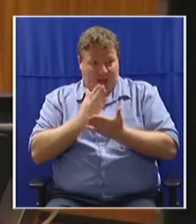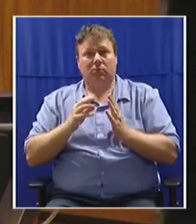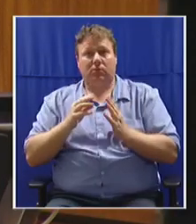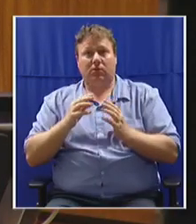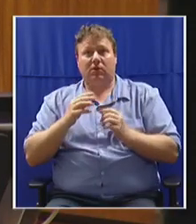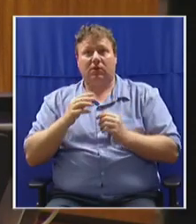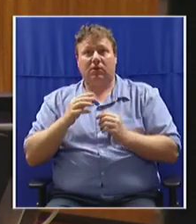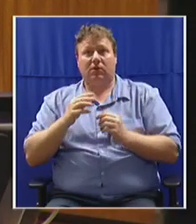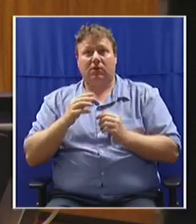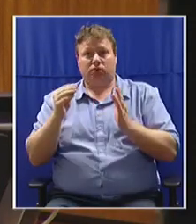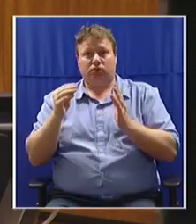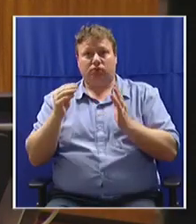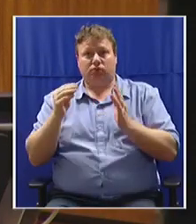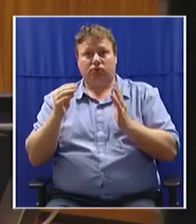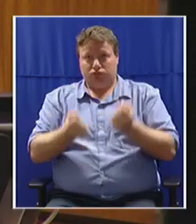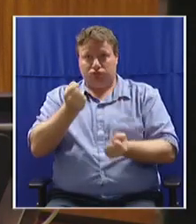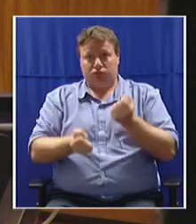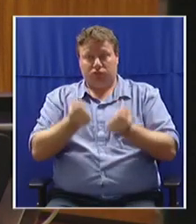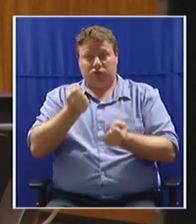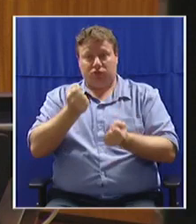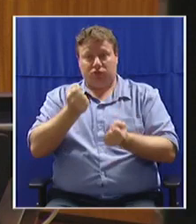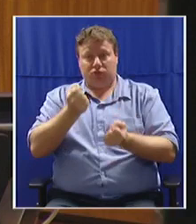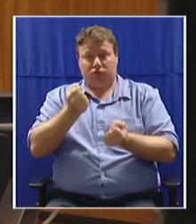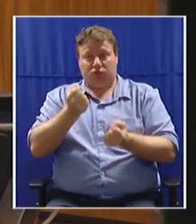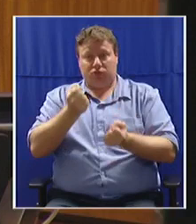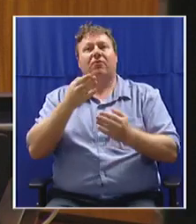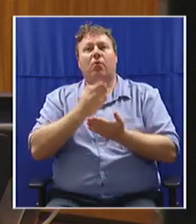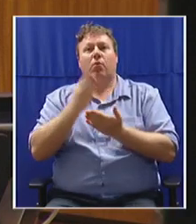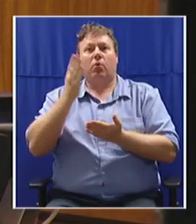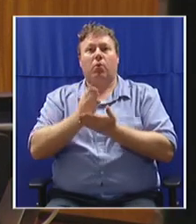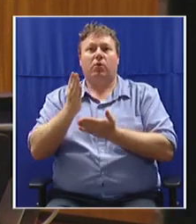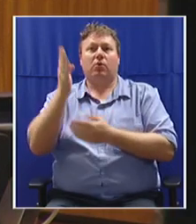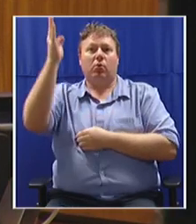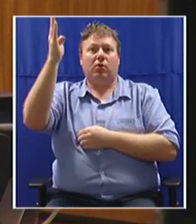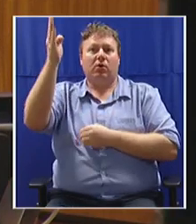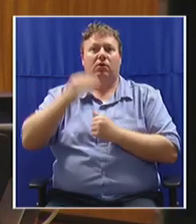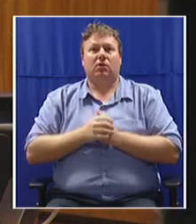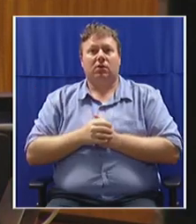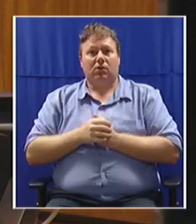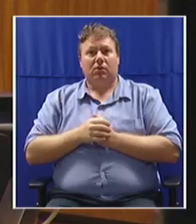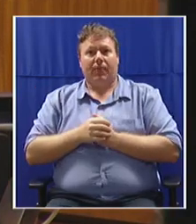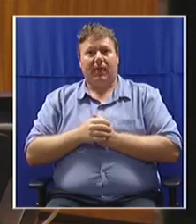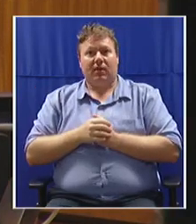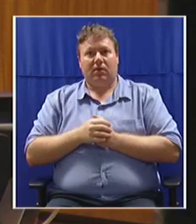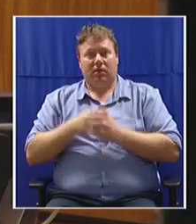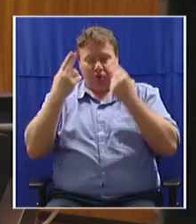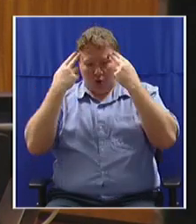Order. Chair. Order. Honorable members, Honorable Ndlozi says we must rule on